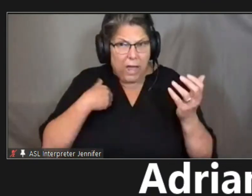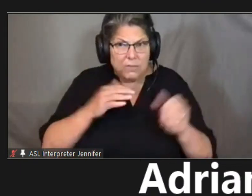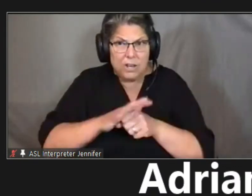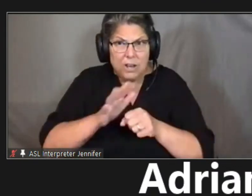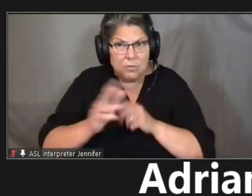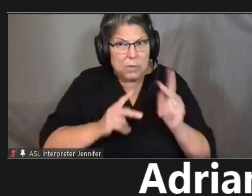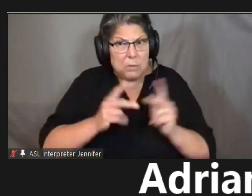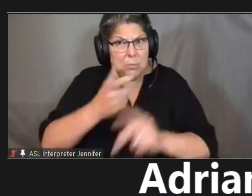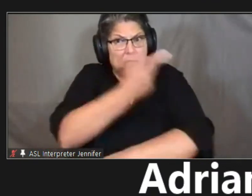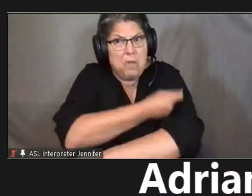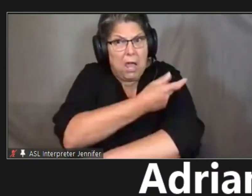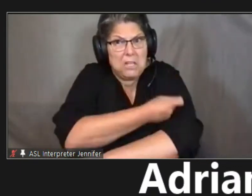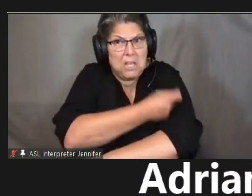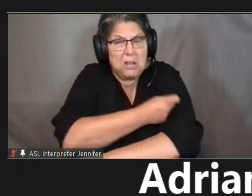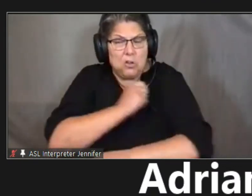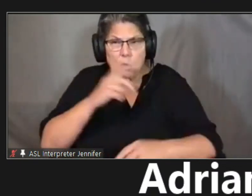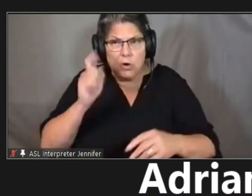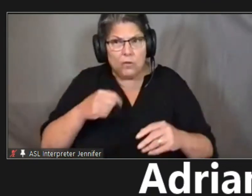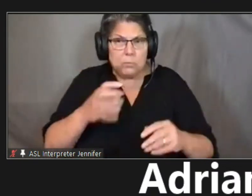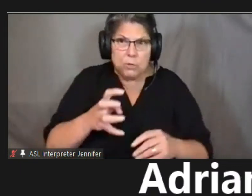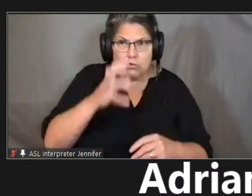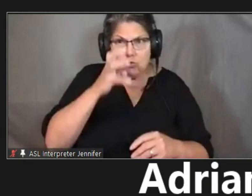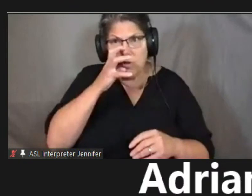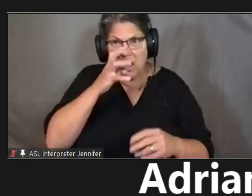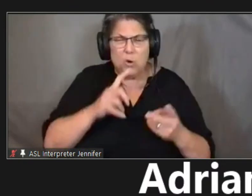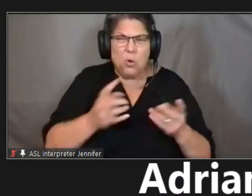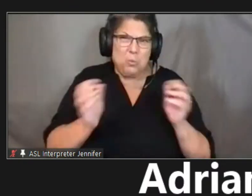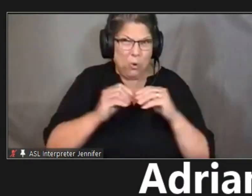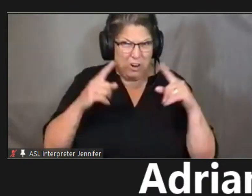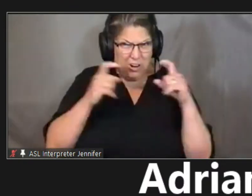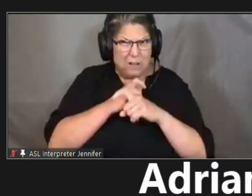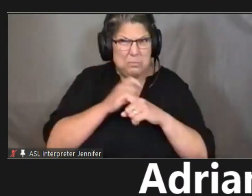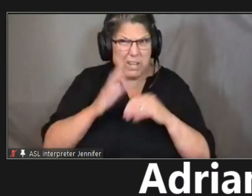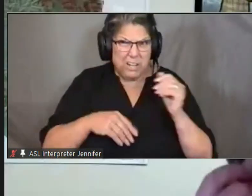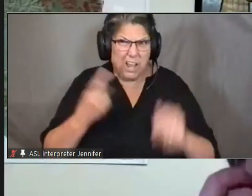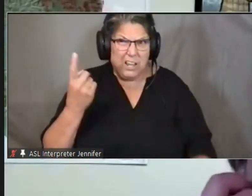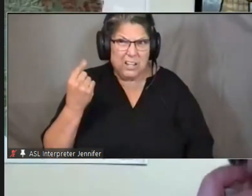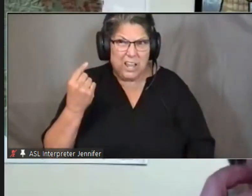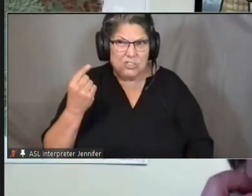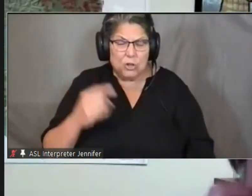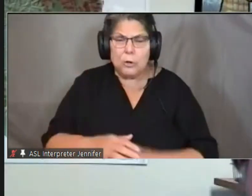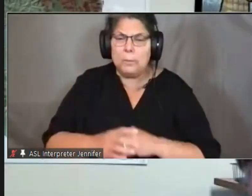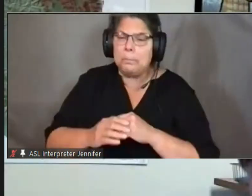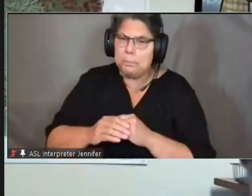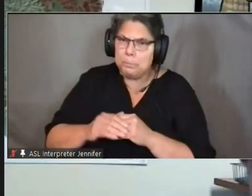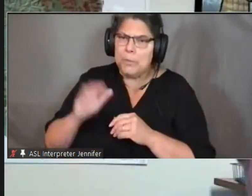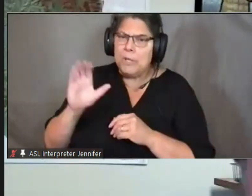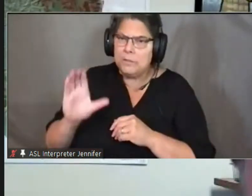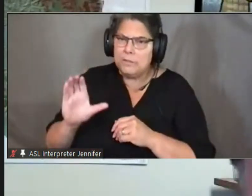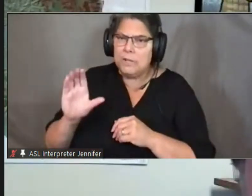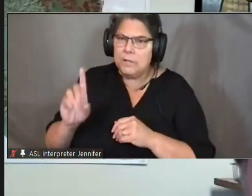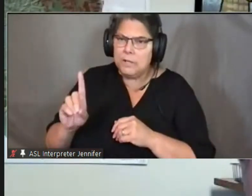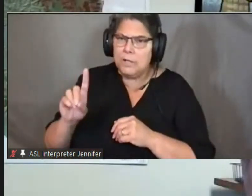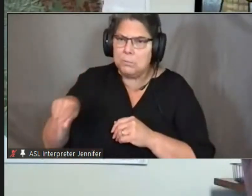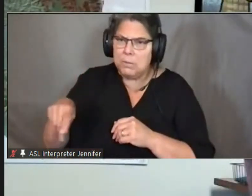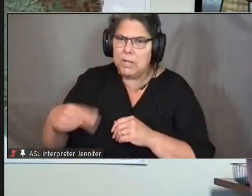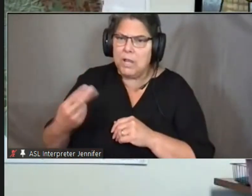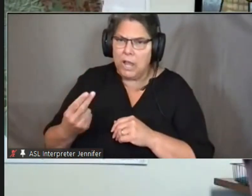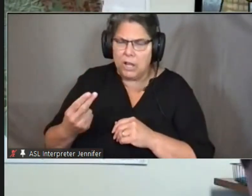do something more complicated like last year? The recommendations from CDPH will be